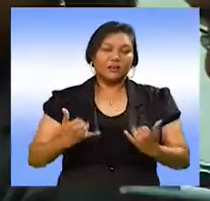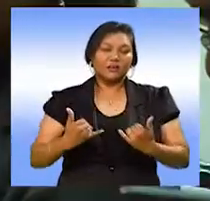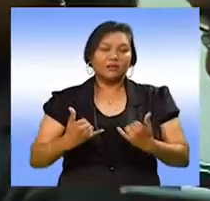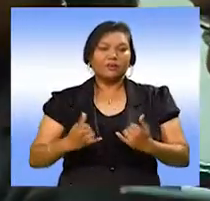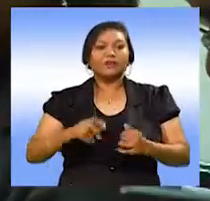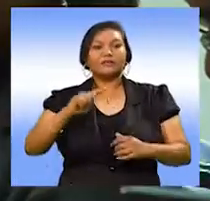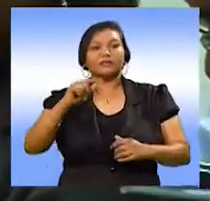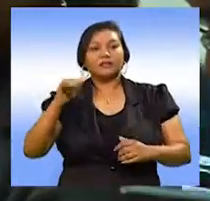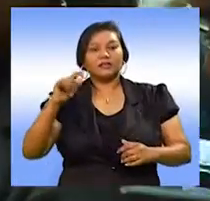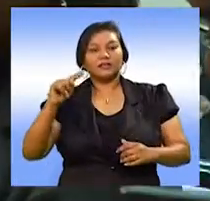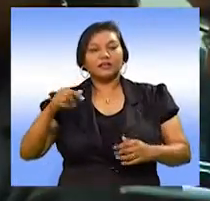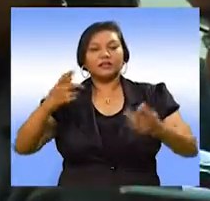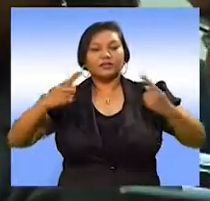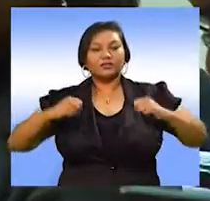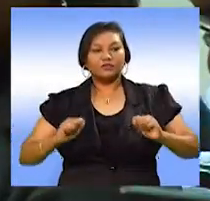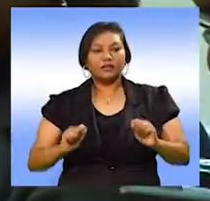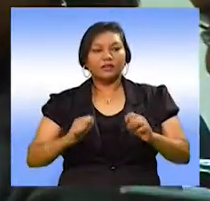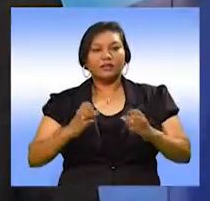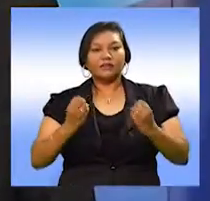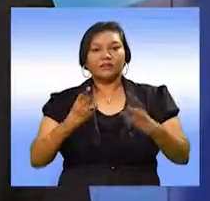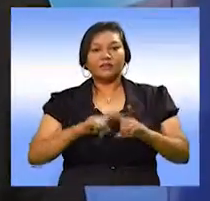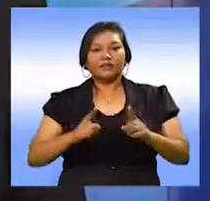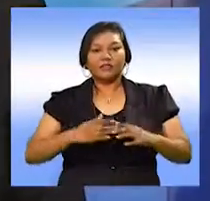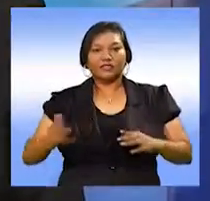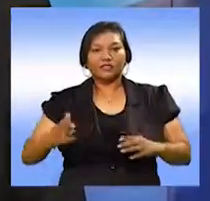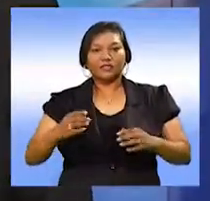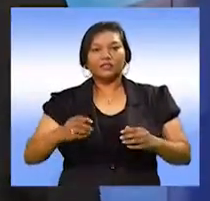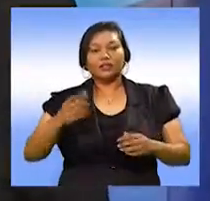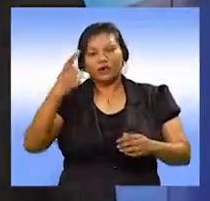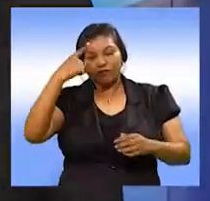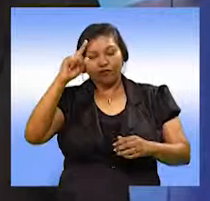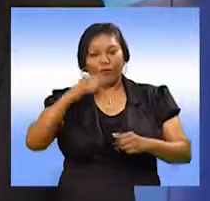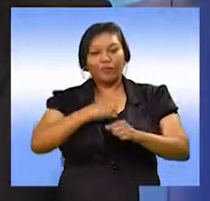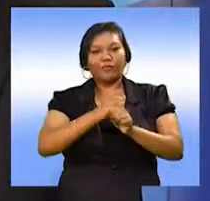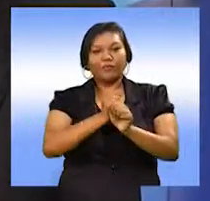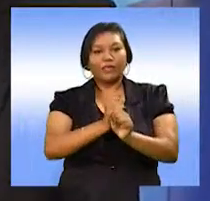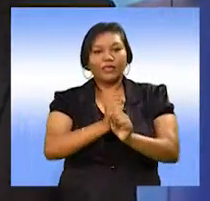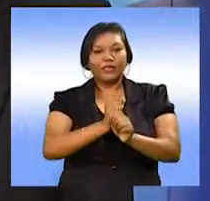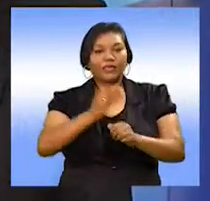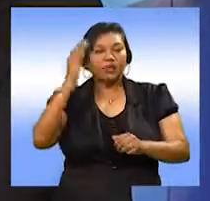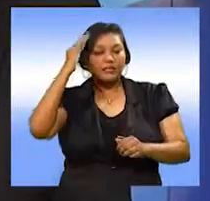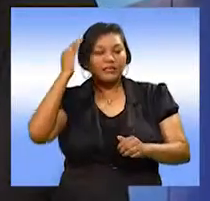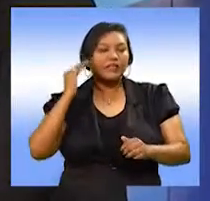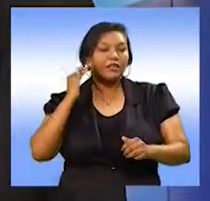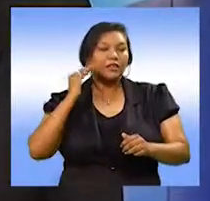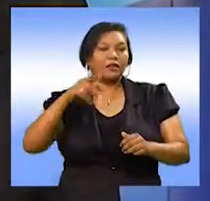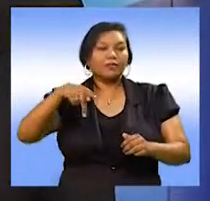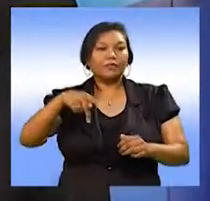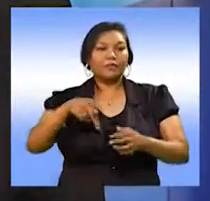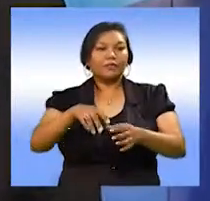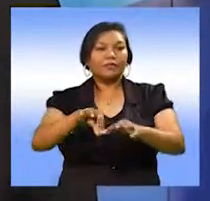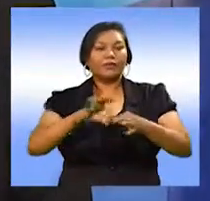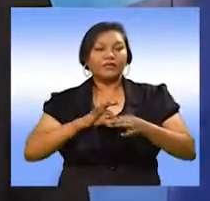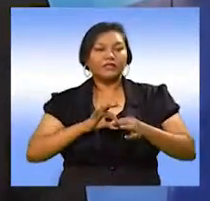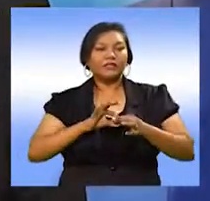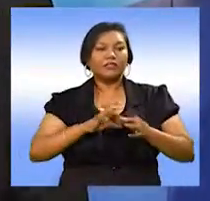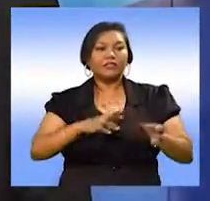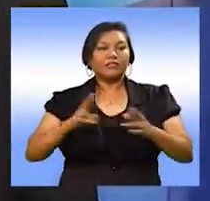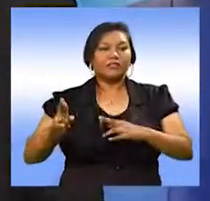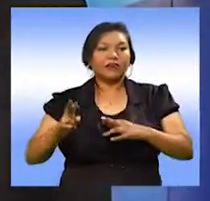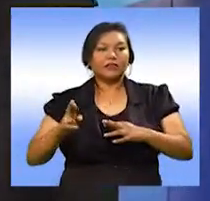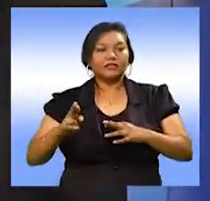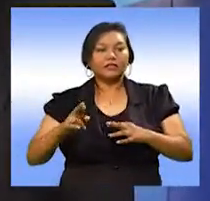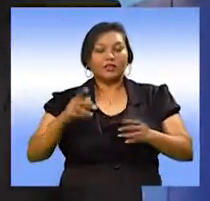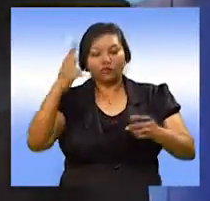involved in a number of initiatives to regularize intellectual property rights compliance, particularly in